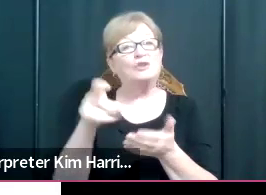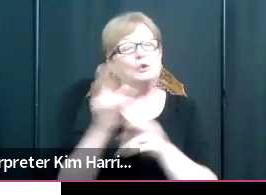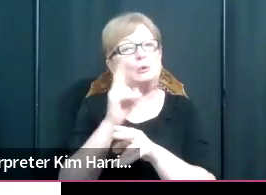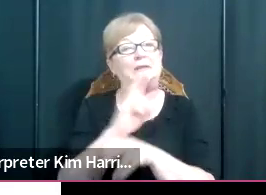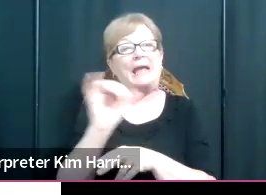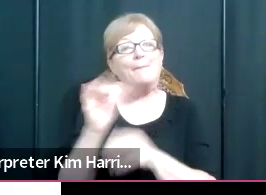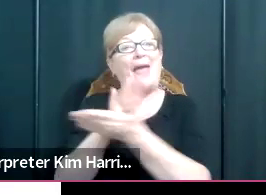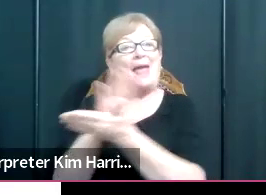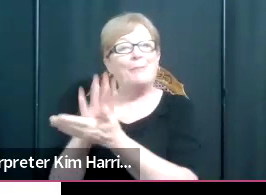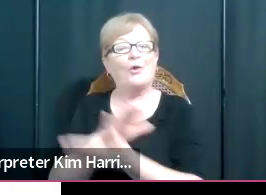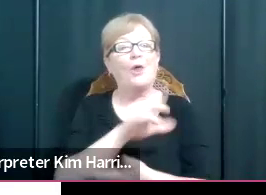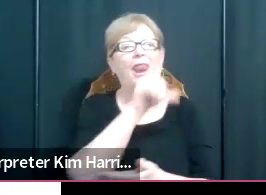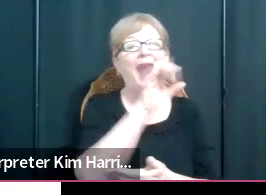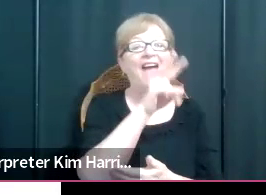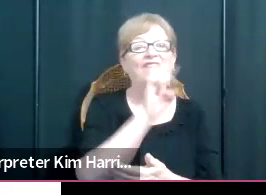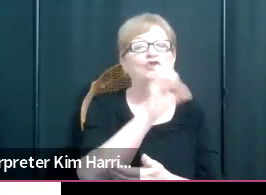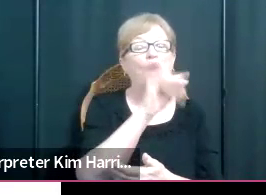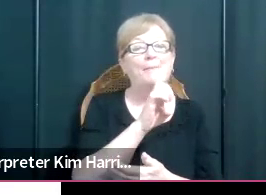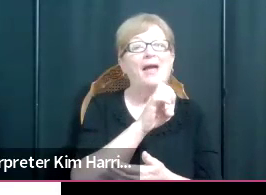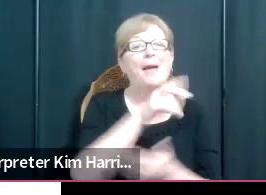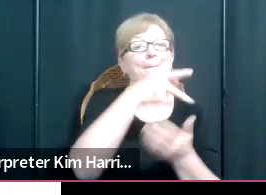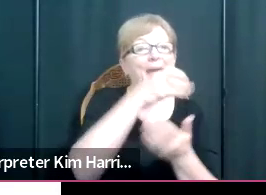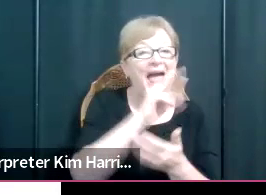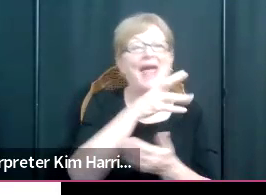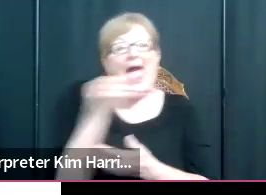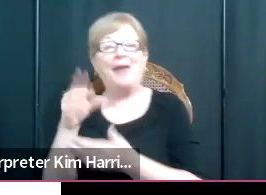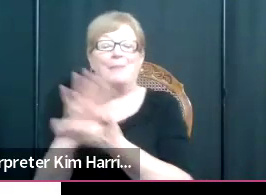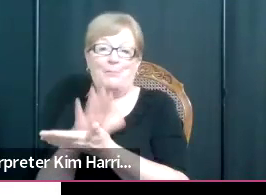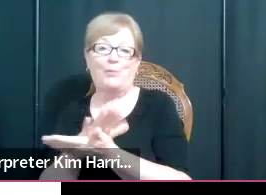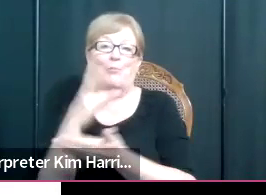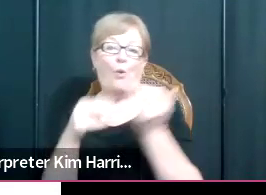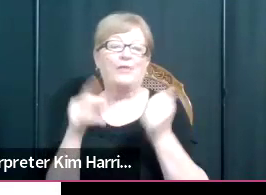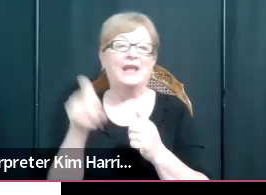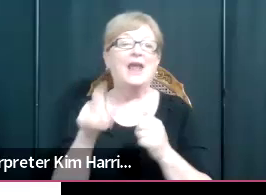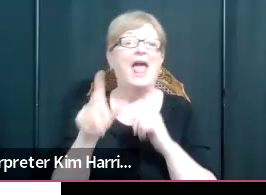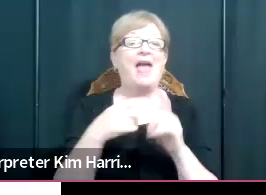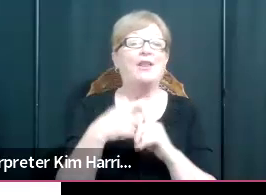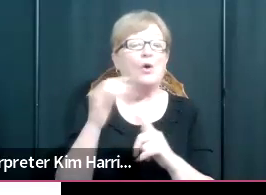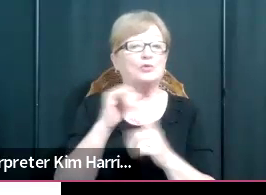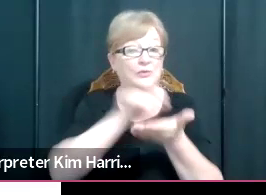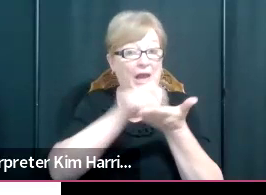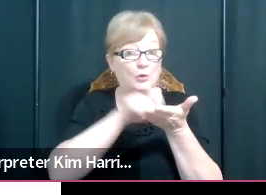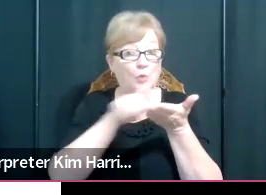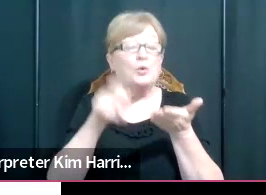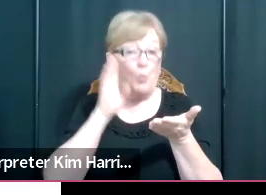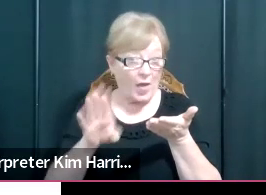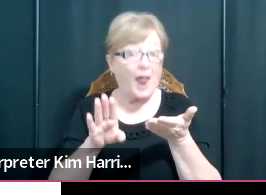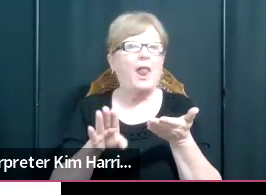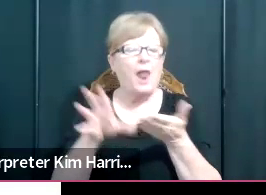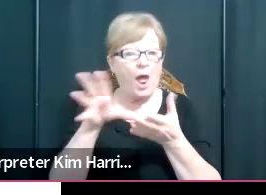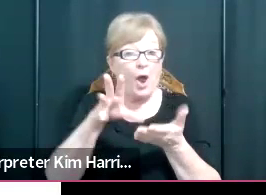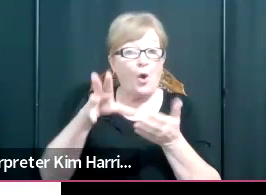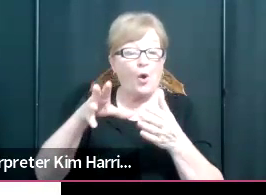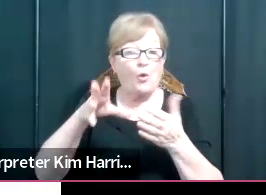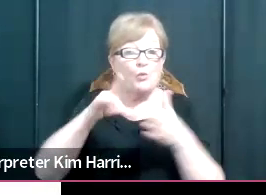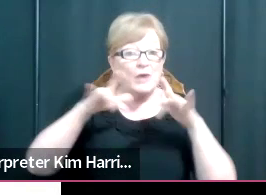can, while you're taking notes, it will also record the audio that's that someone is saying